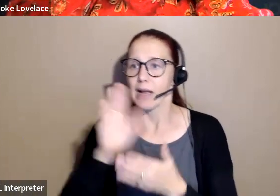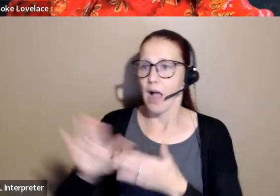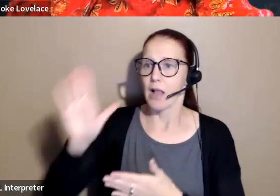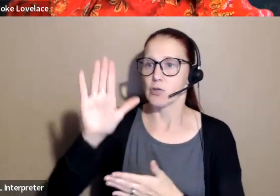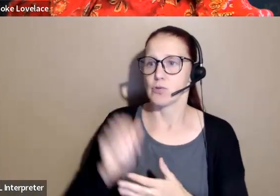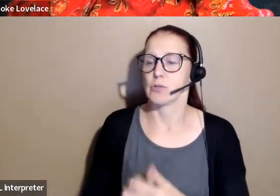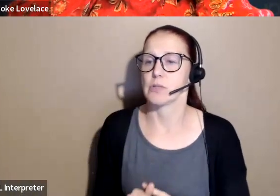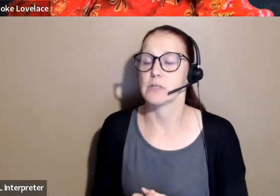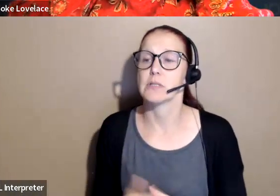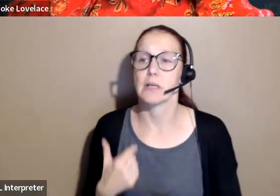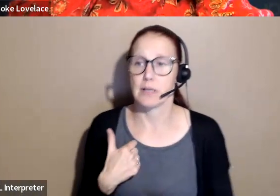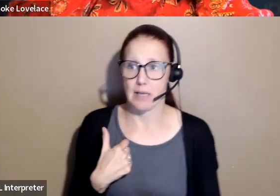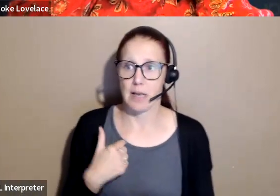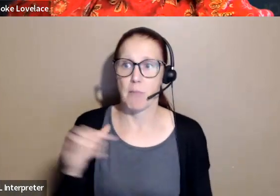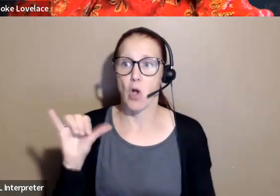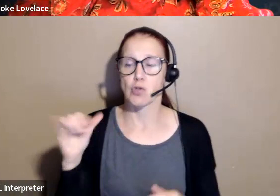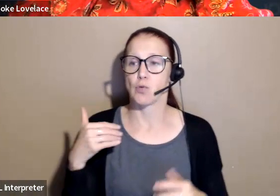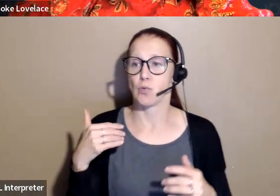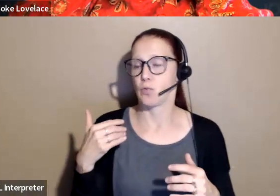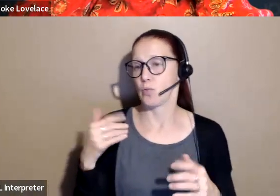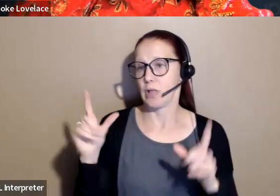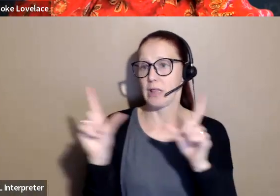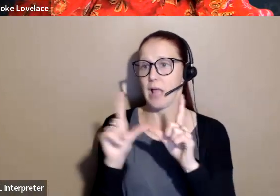I am a licensed